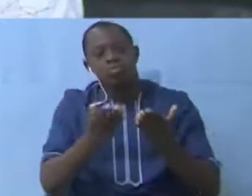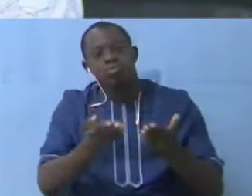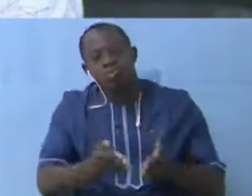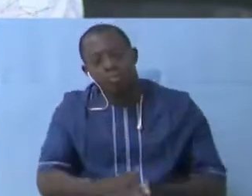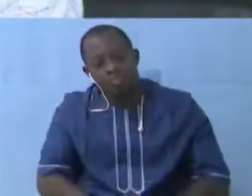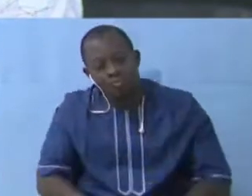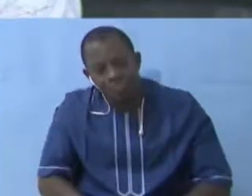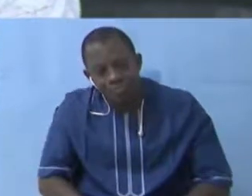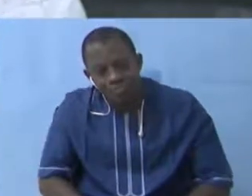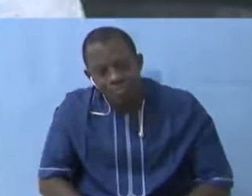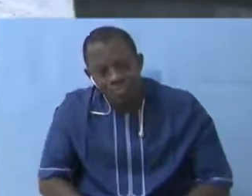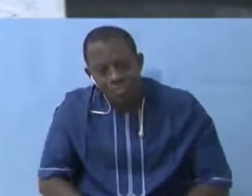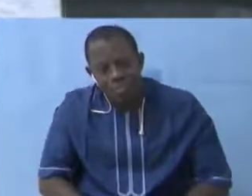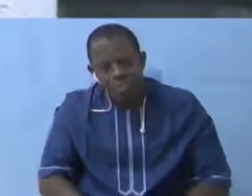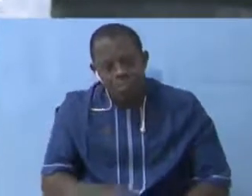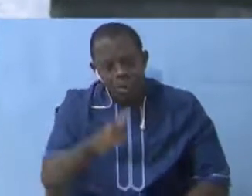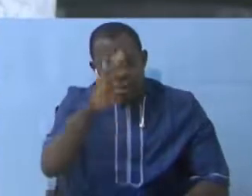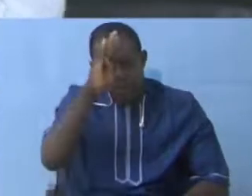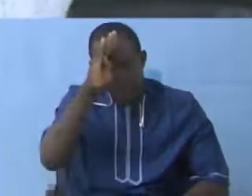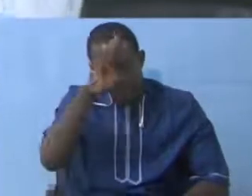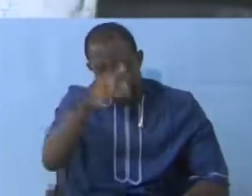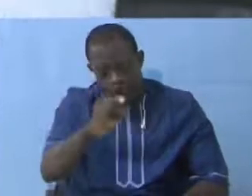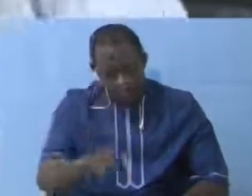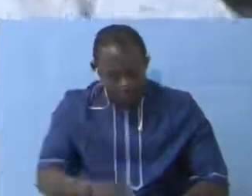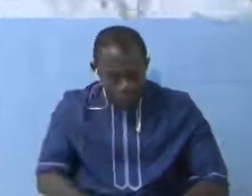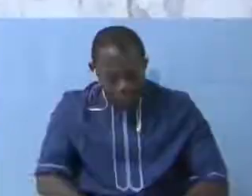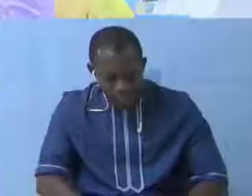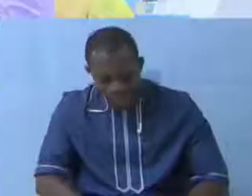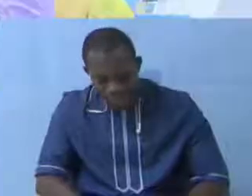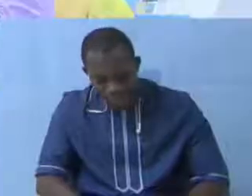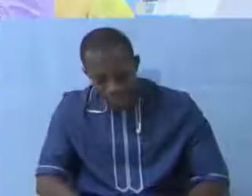ci téere luwaay. Thank you. jërëjëf.